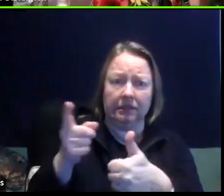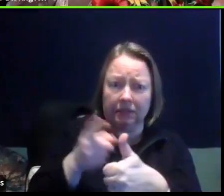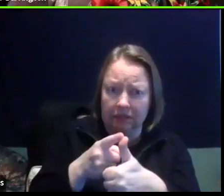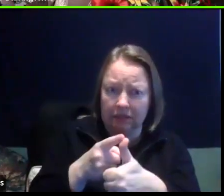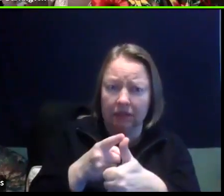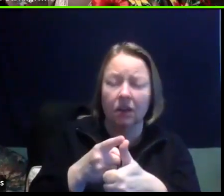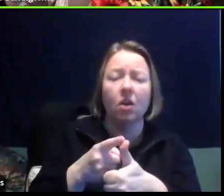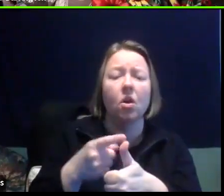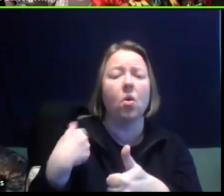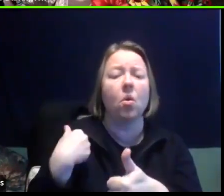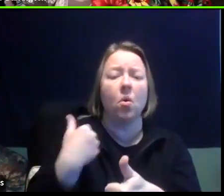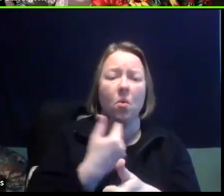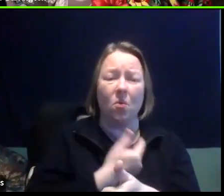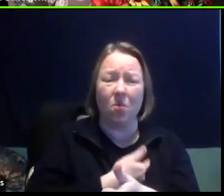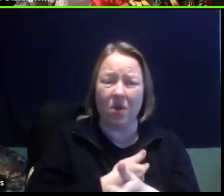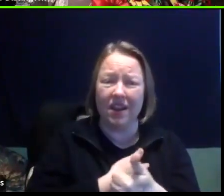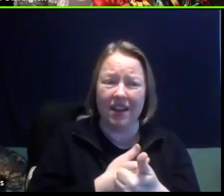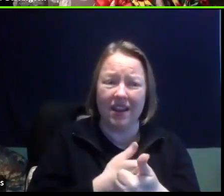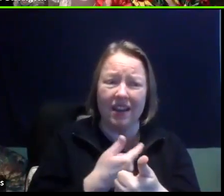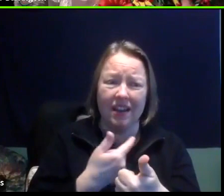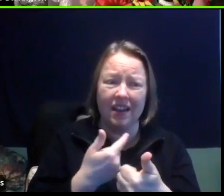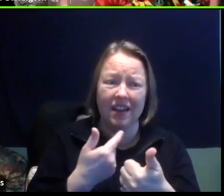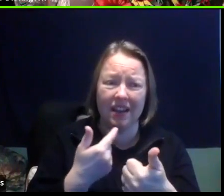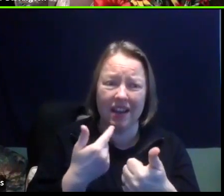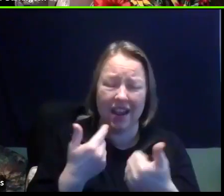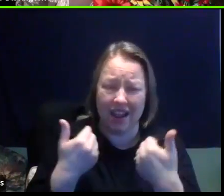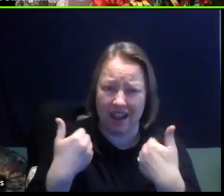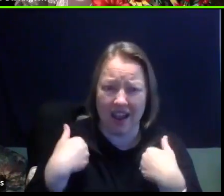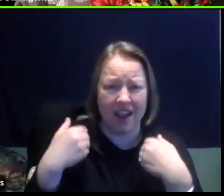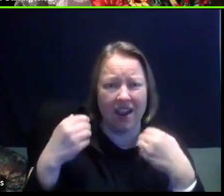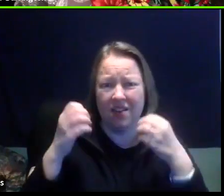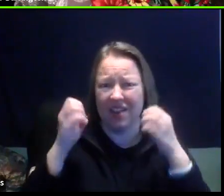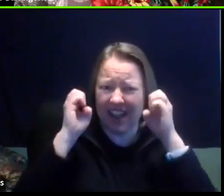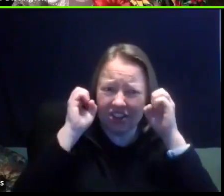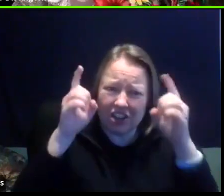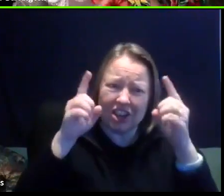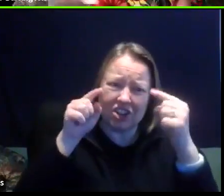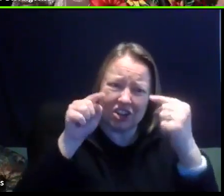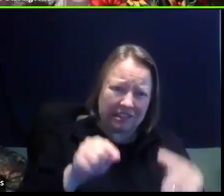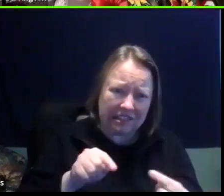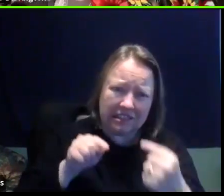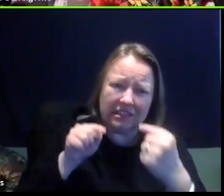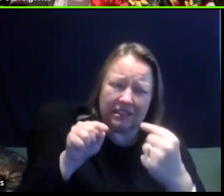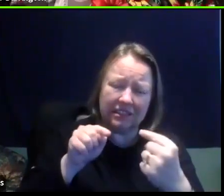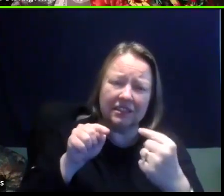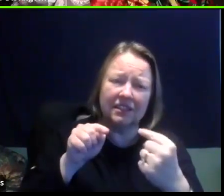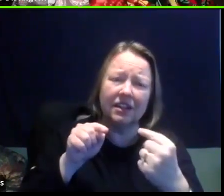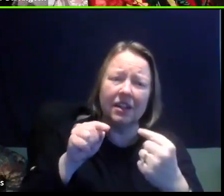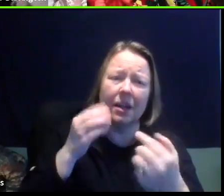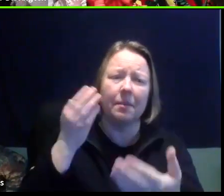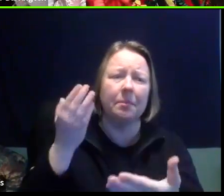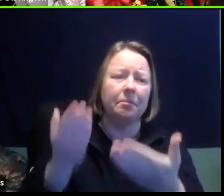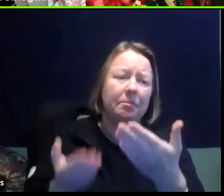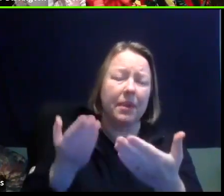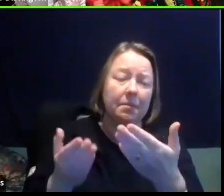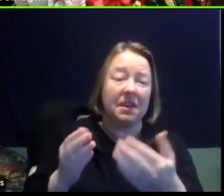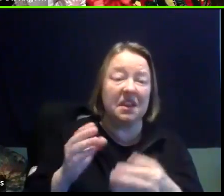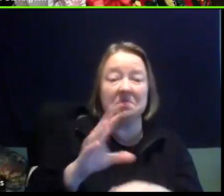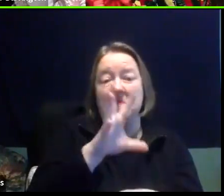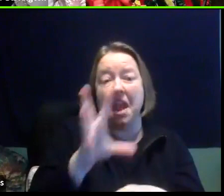we already had some educational disparity because let's say it's an African-American